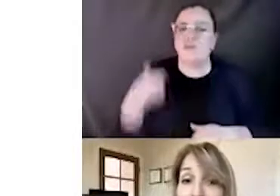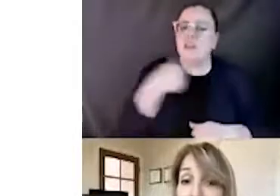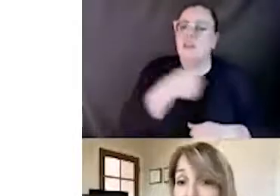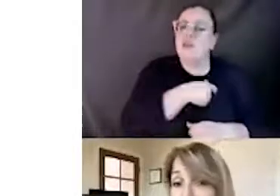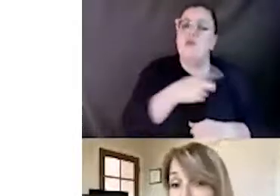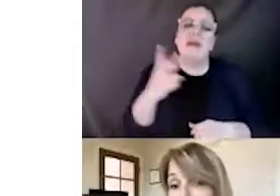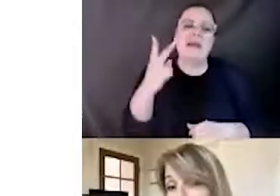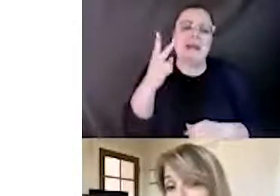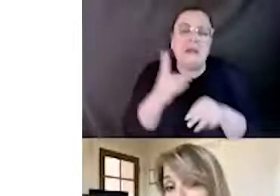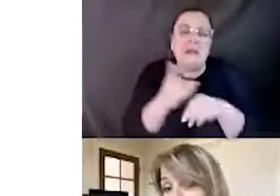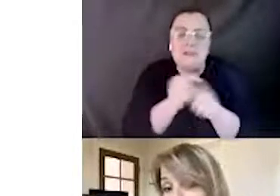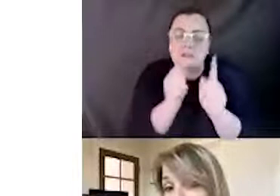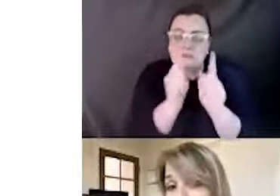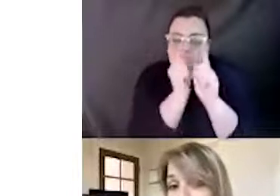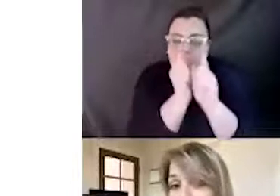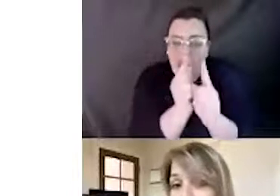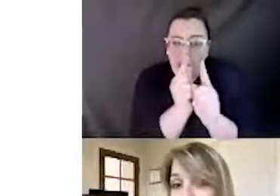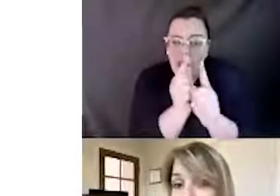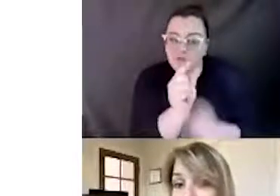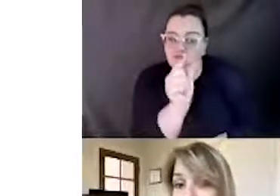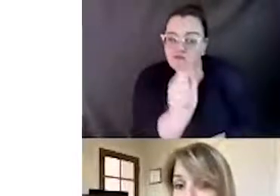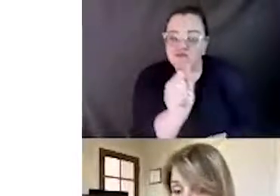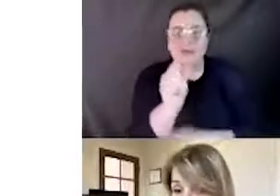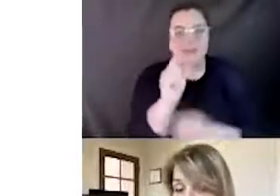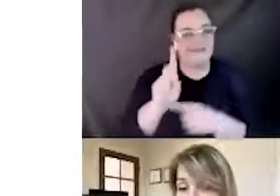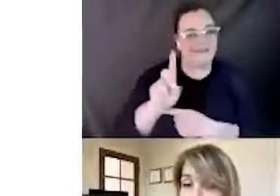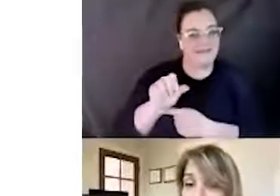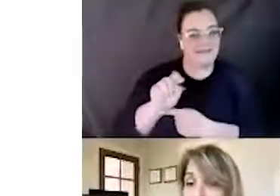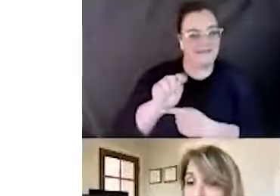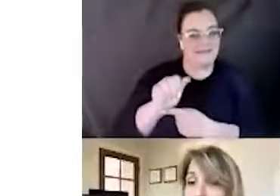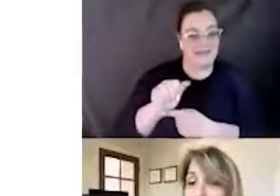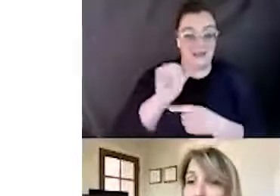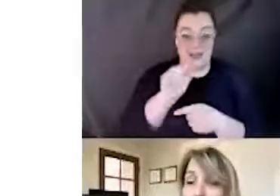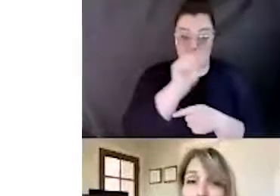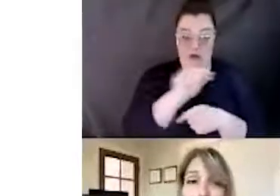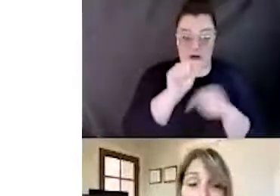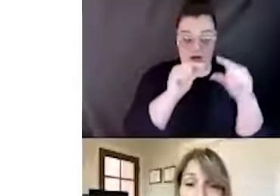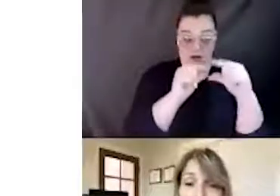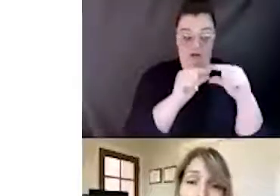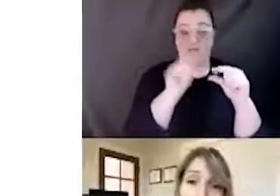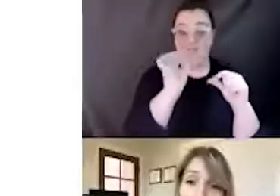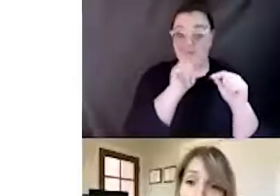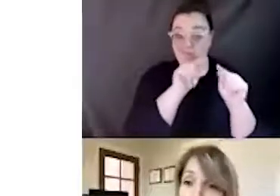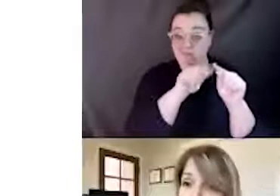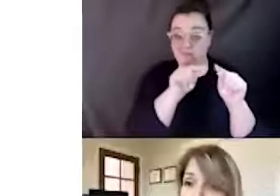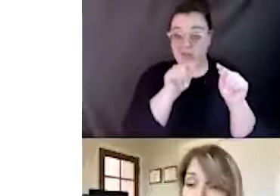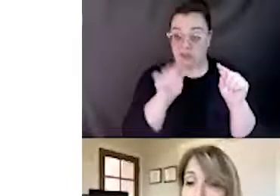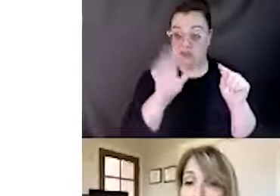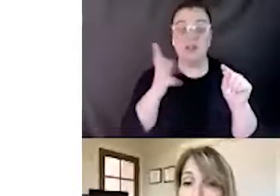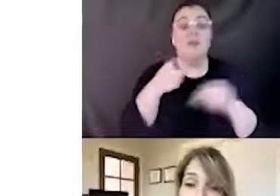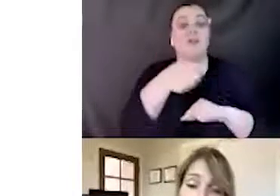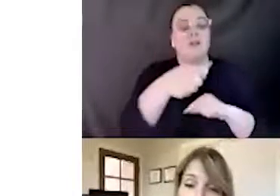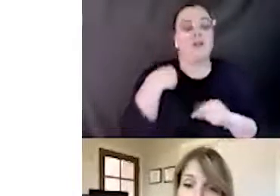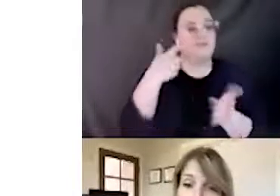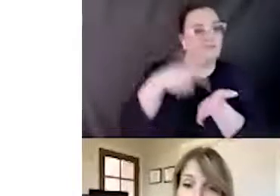this tiny amount of data here, the amount of data that's in the circle, we use that to determine where the earthquake is and